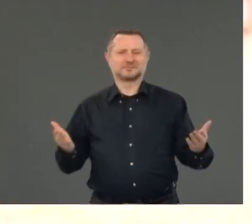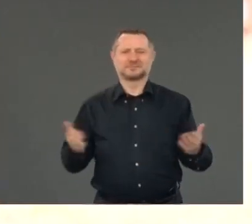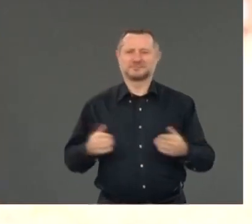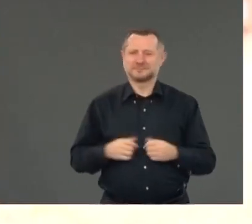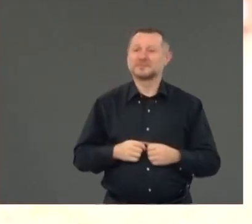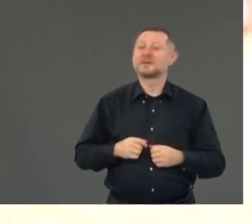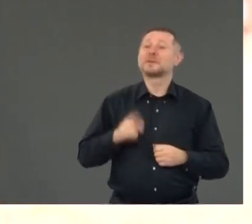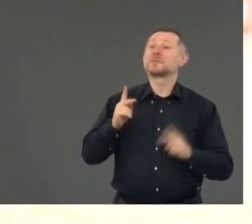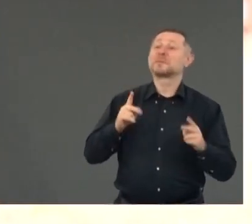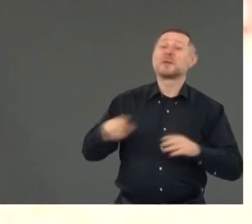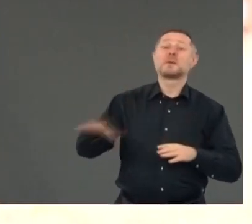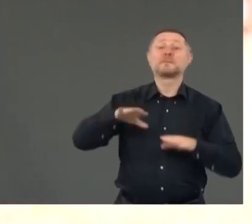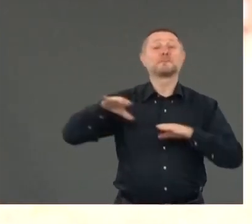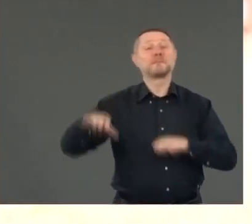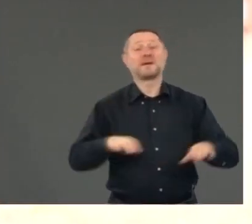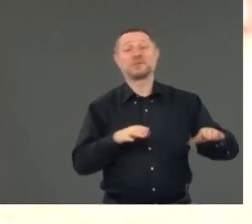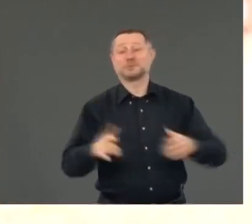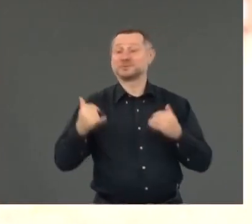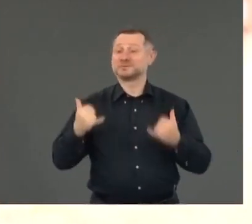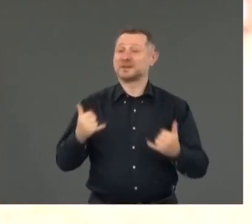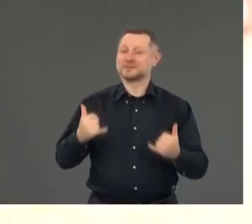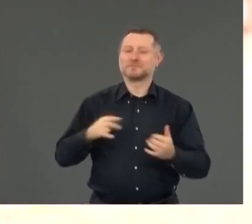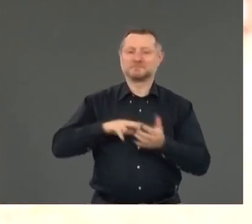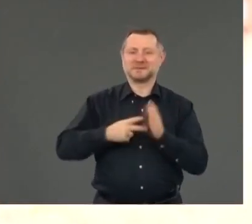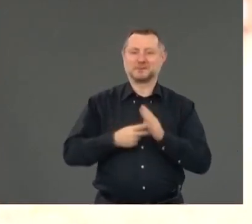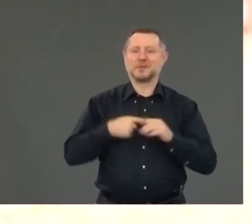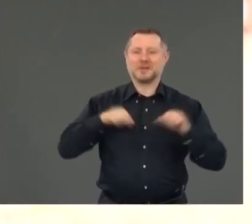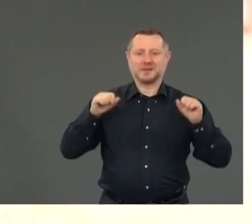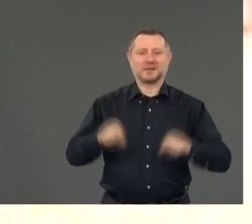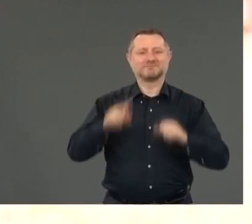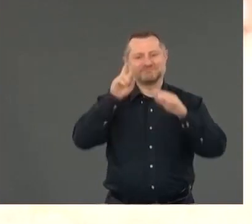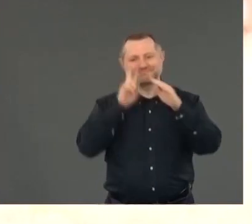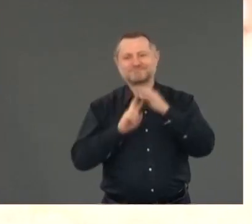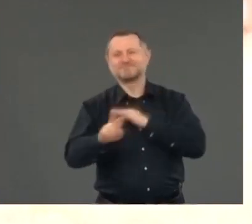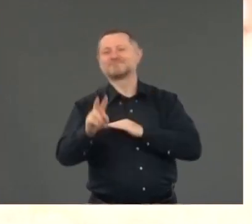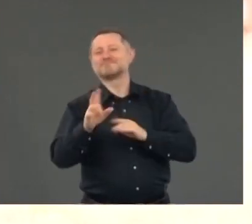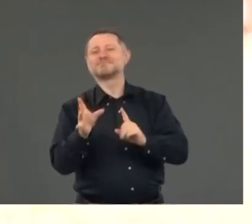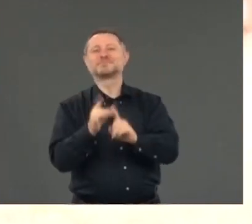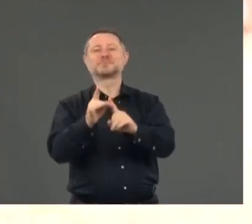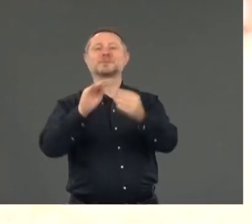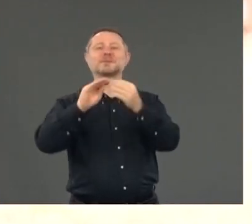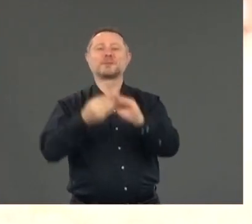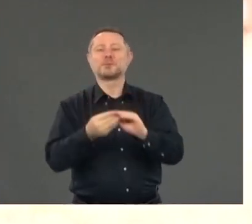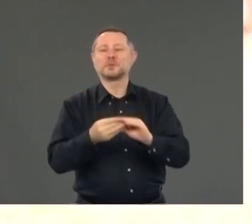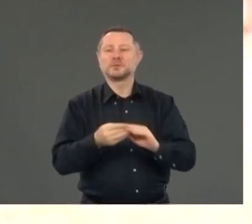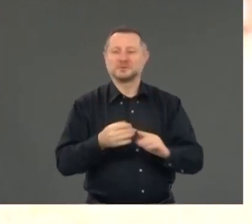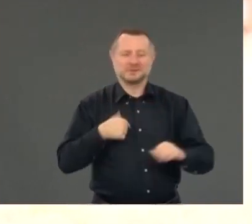people act today, I will tell you the infection rate 3 days from today.